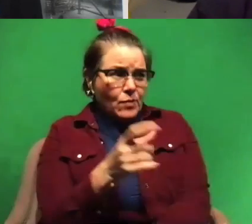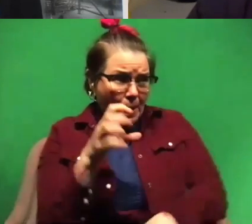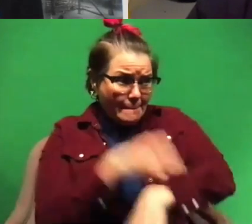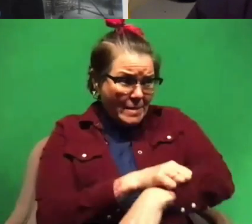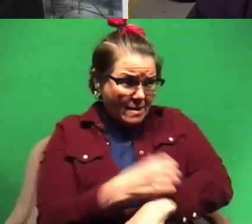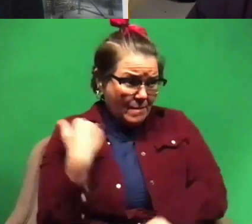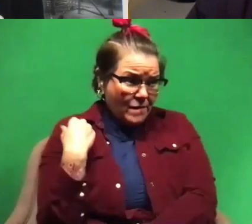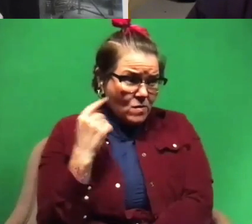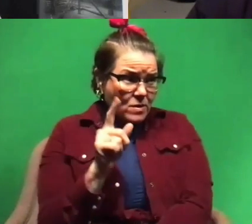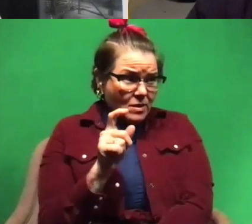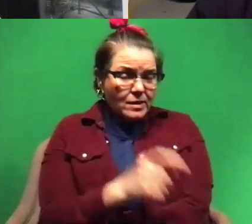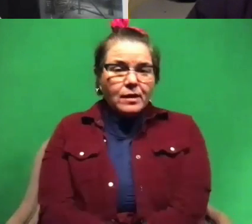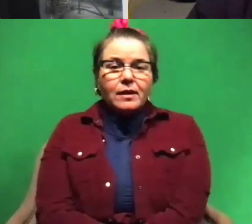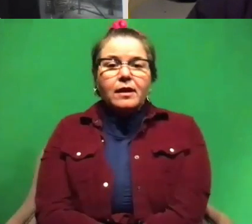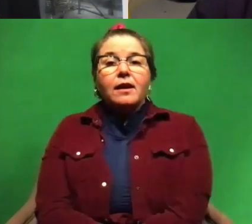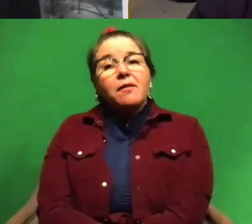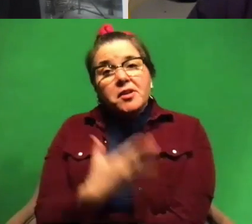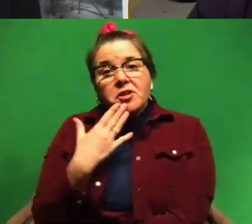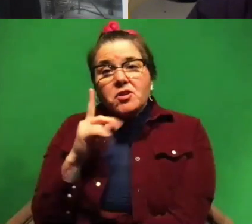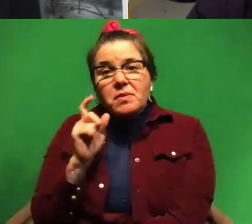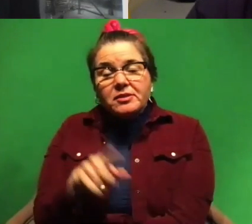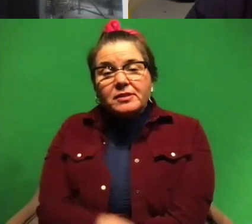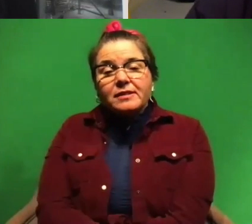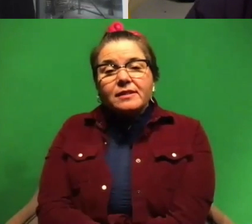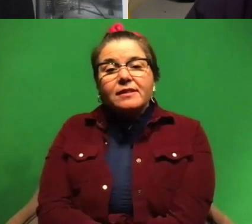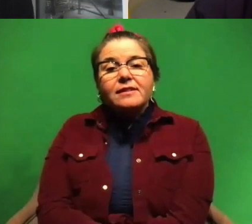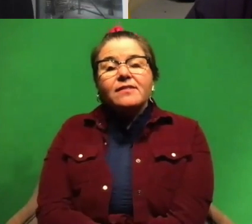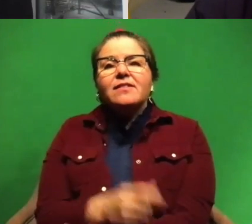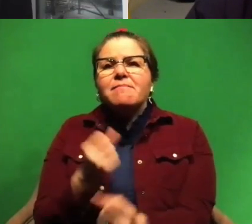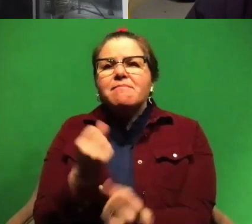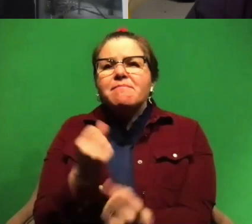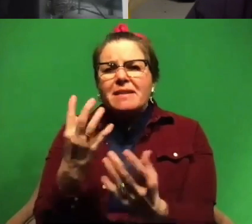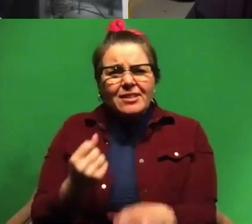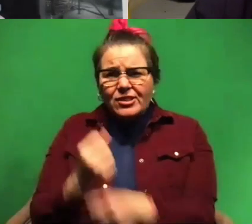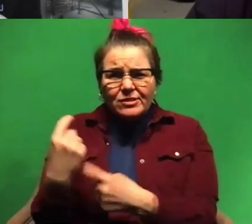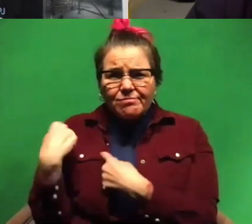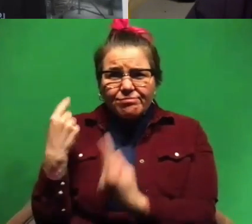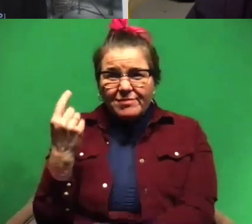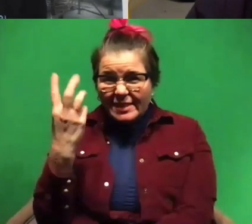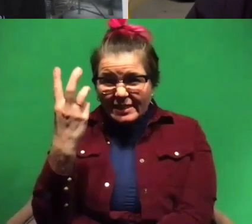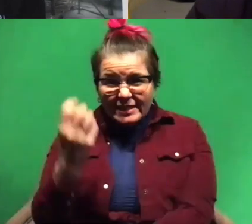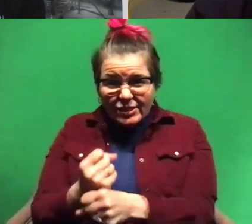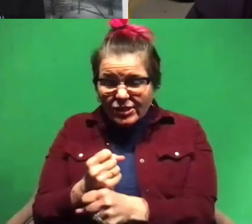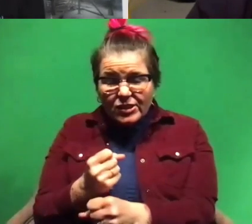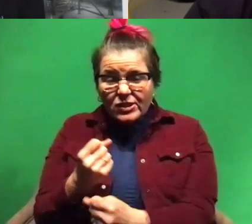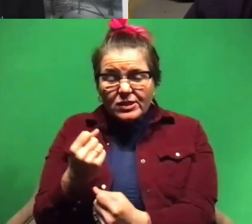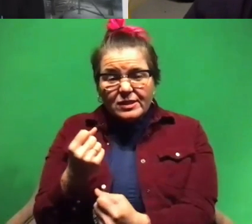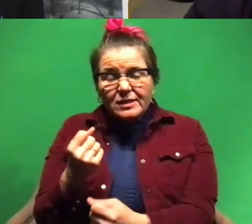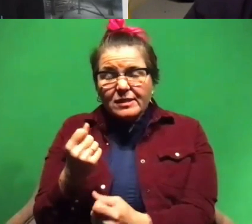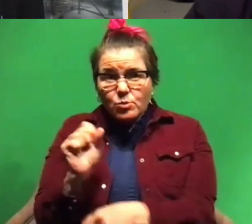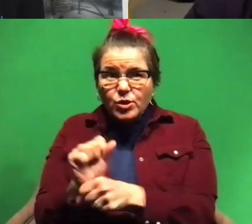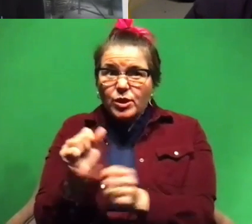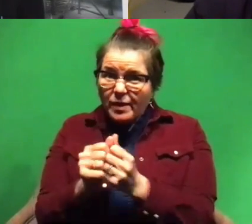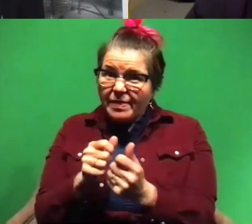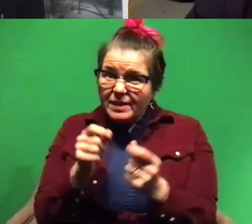one? It's a good question. In the many years, I think like 6 years or something now, I've been working with these